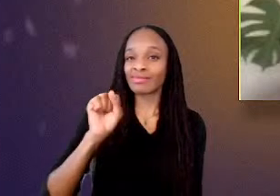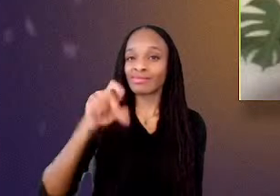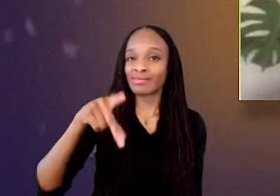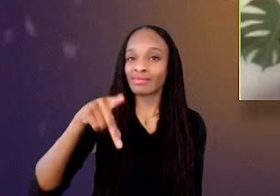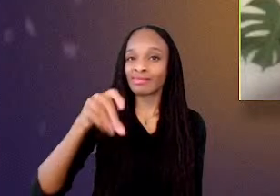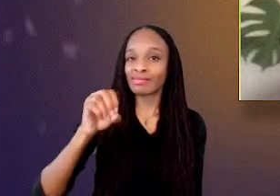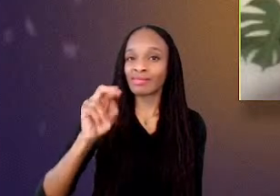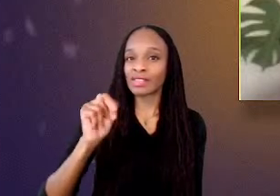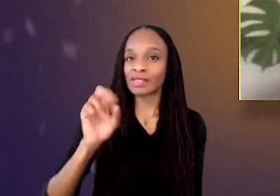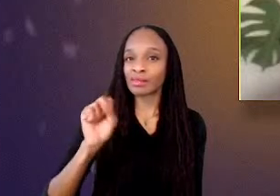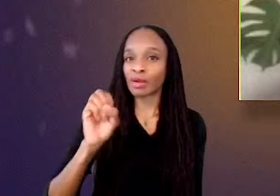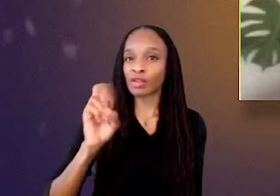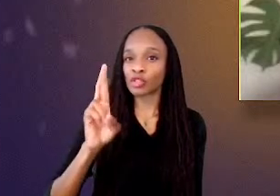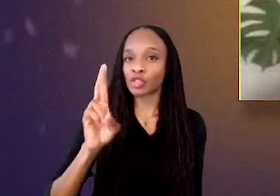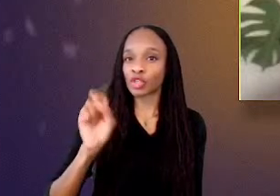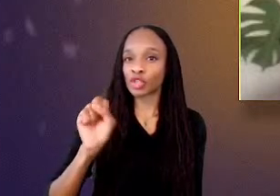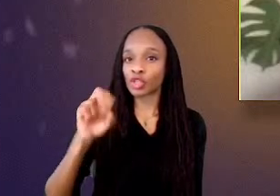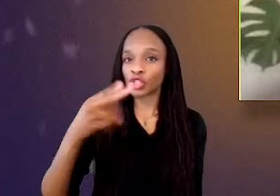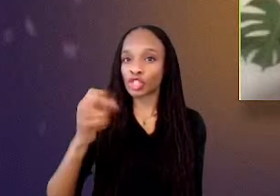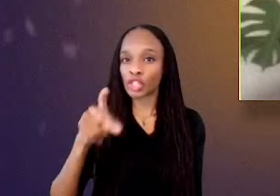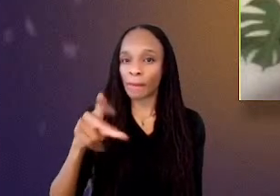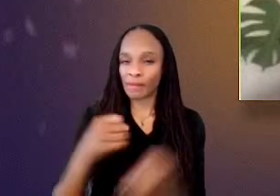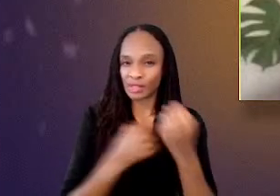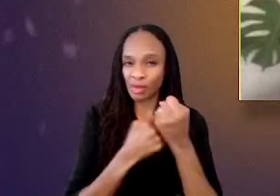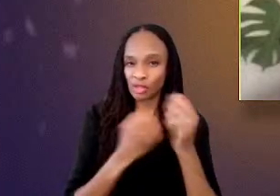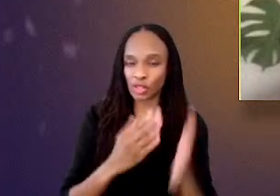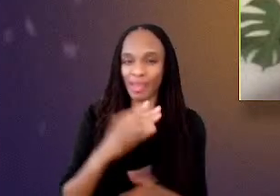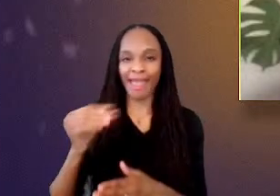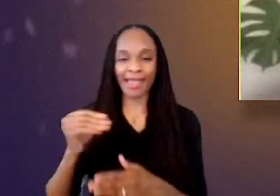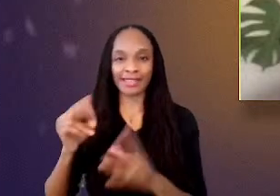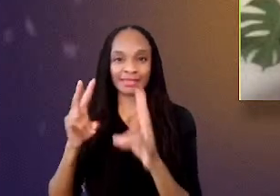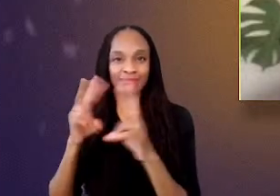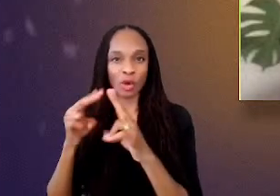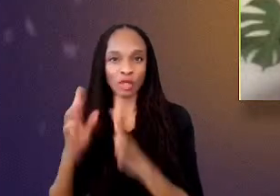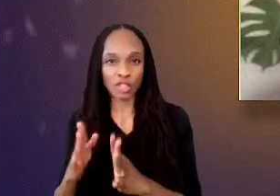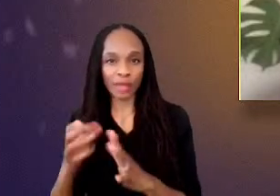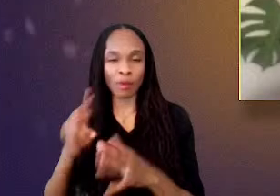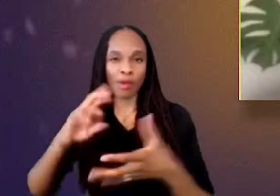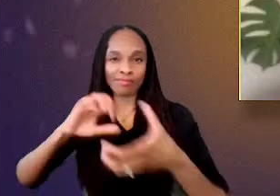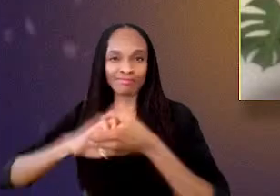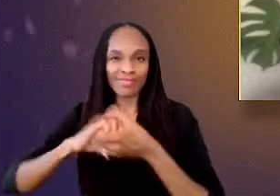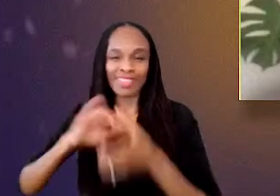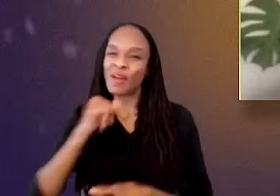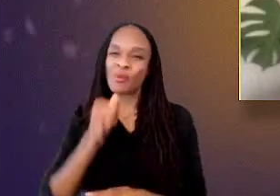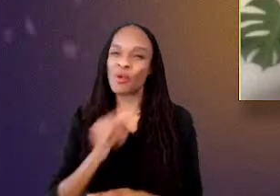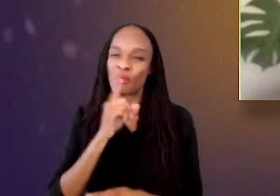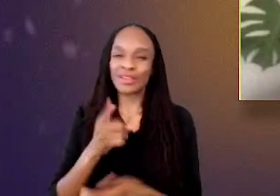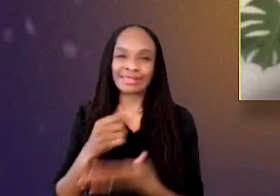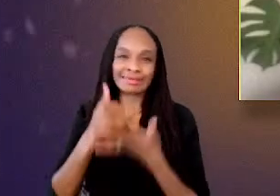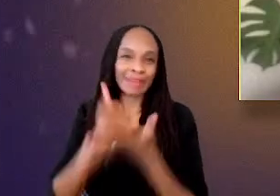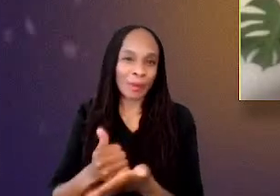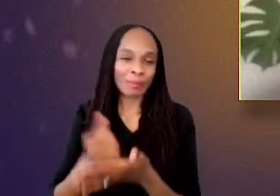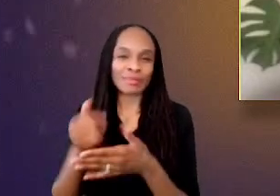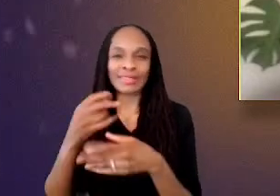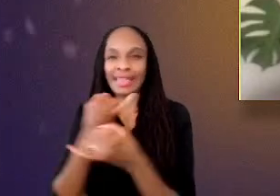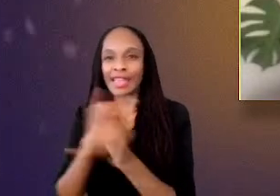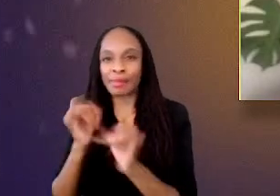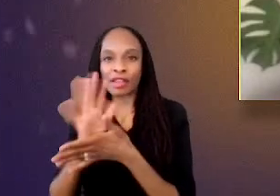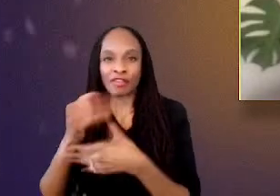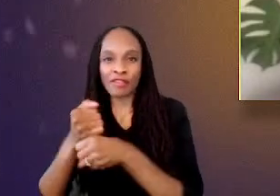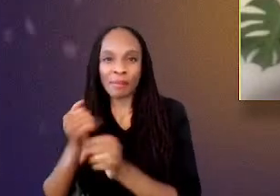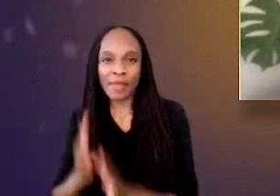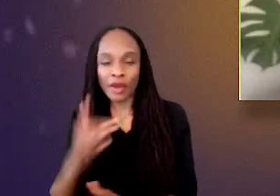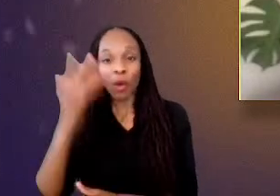through partnerships that are not necessarily going to prioritize the independent filmmaker because we don't have any money, right? So we are